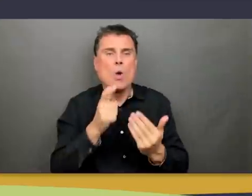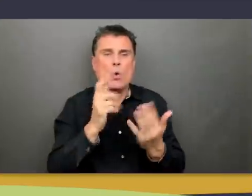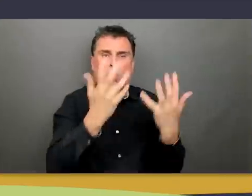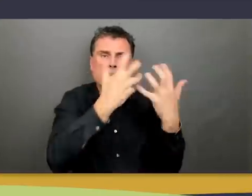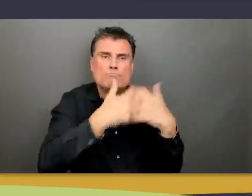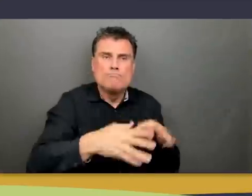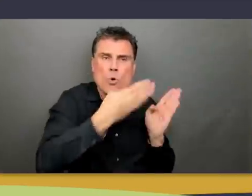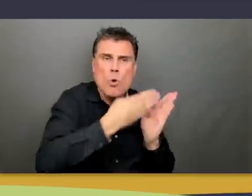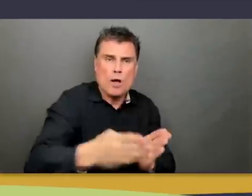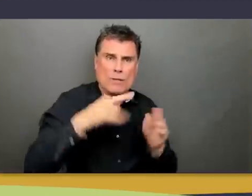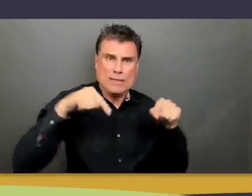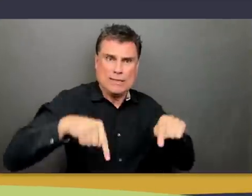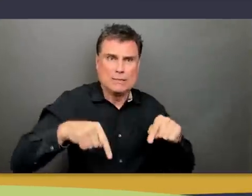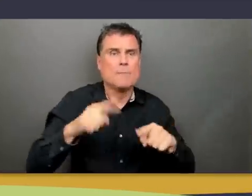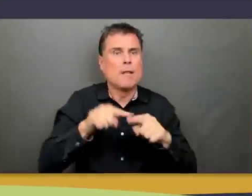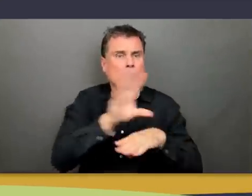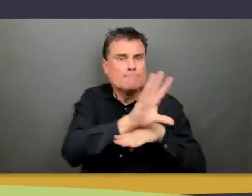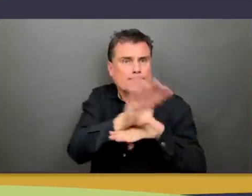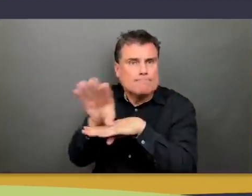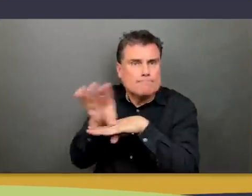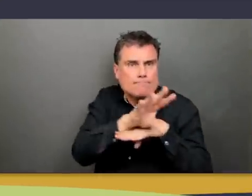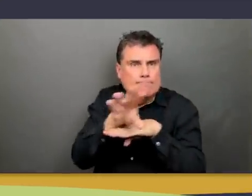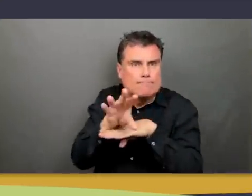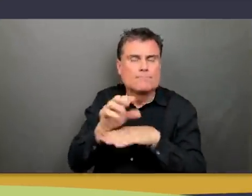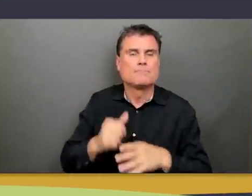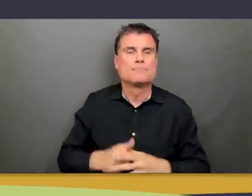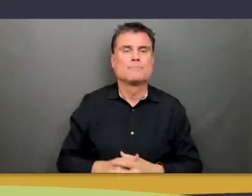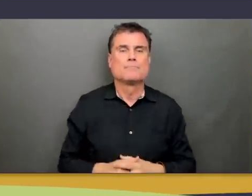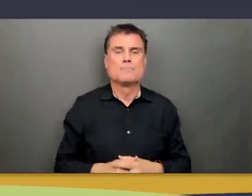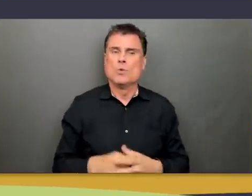It takes everybody to make this successful.